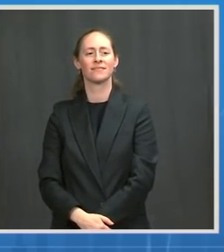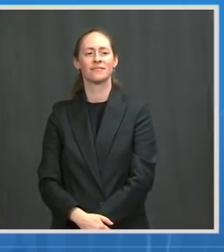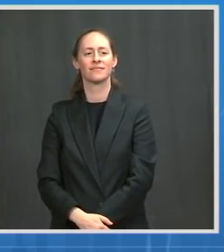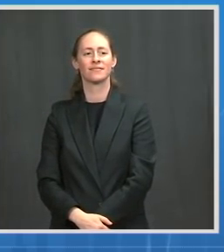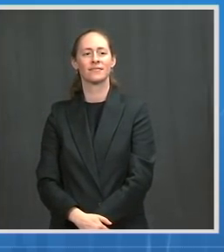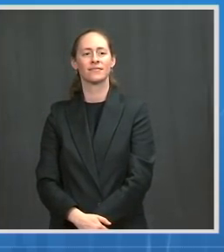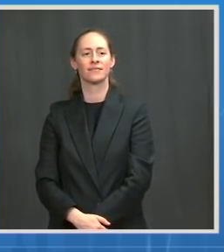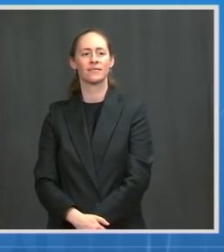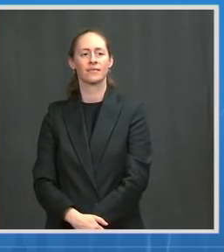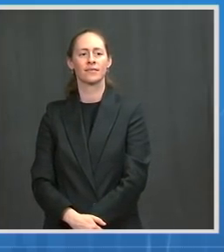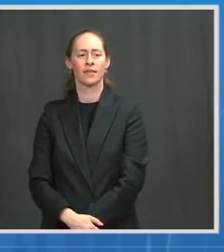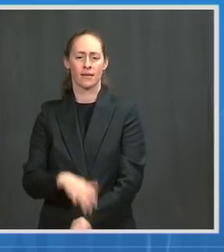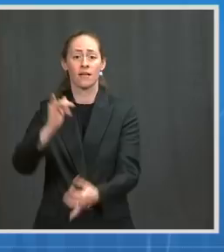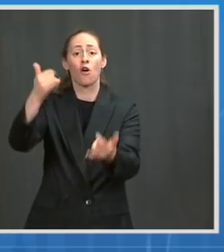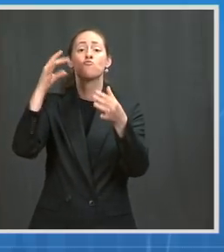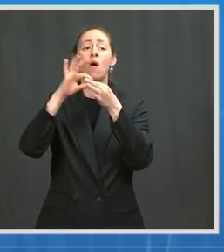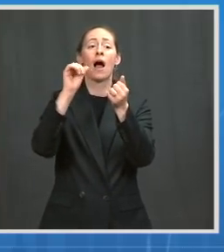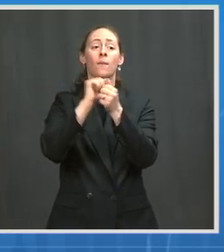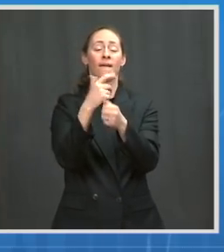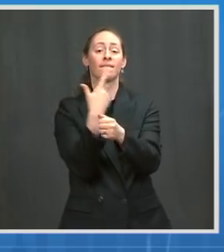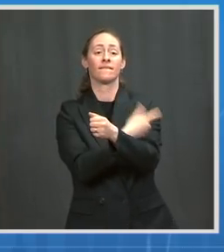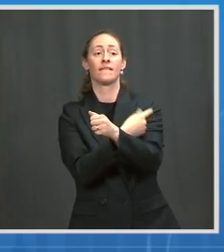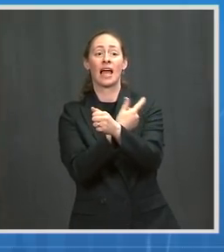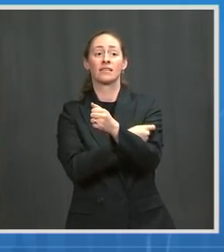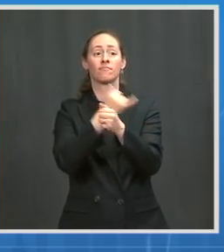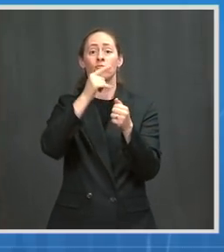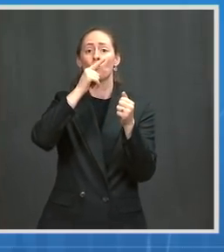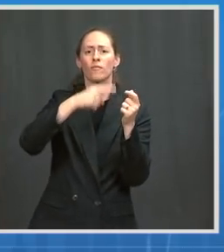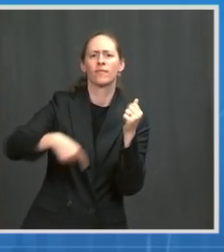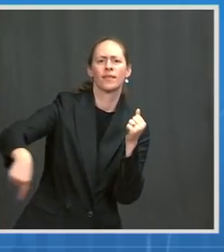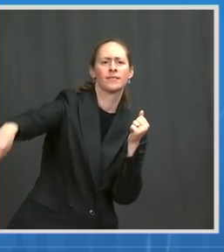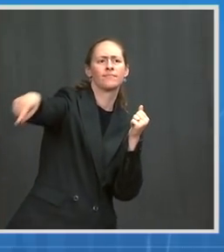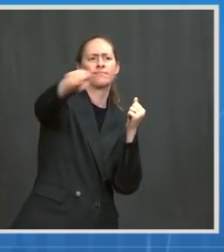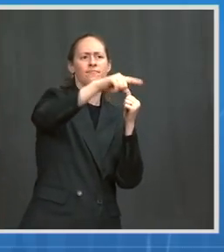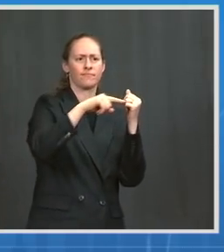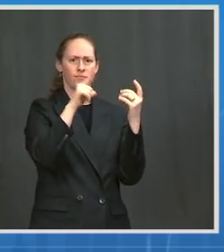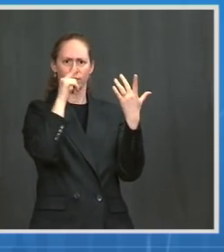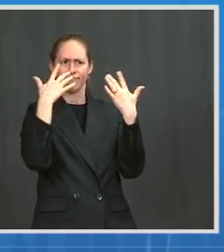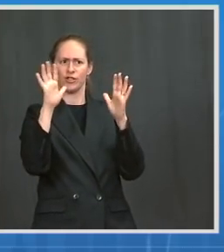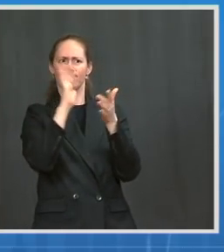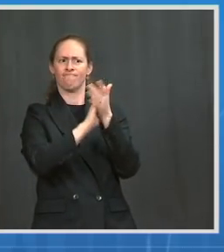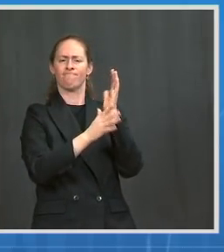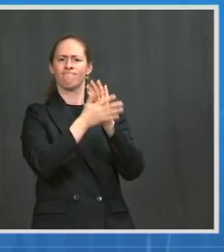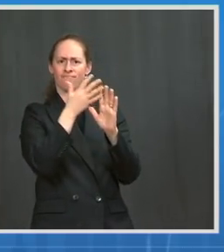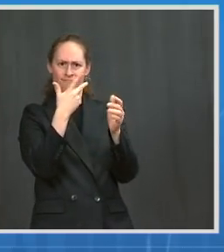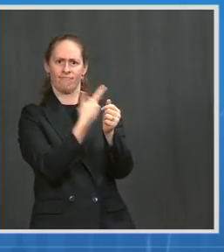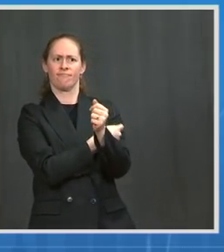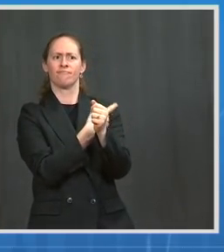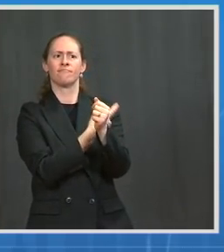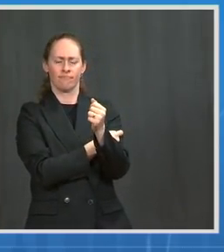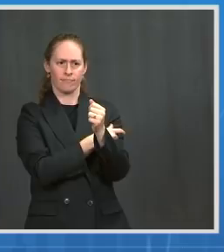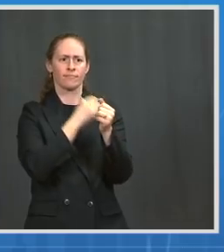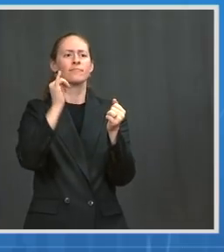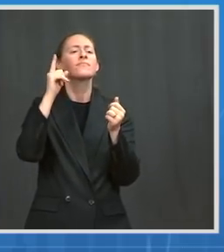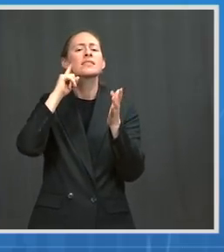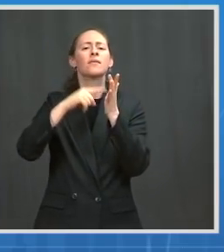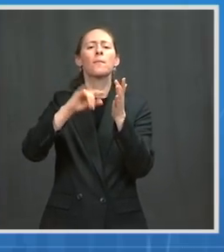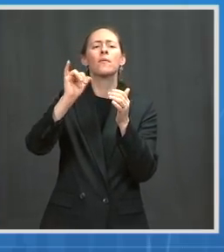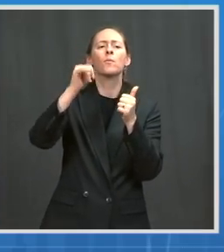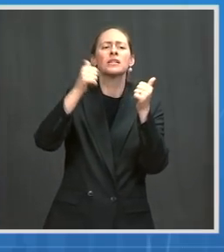vaccination efforts, with over half of those who are eligible being fully vaccinated and many cities and states reaching our goal of